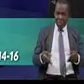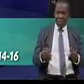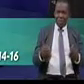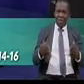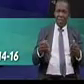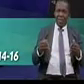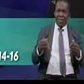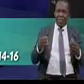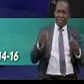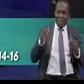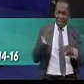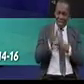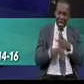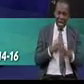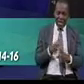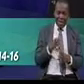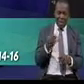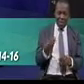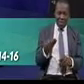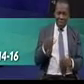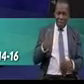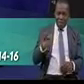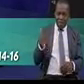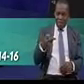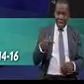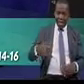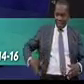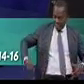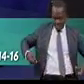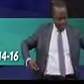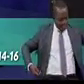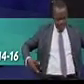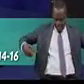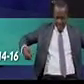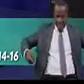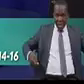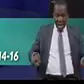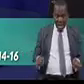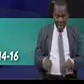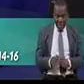pounds, and as you are packing, you try to,